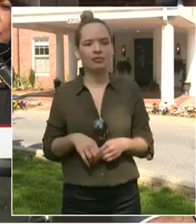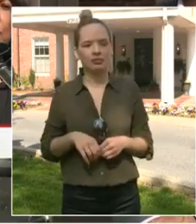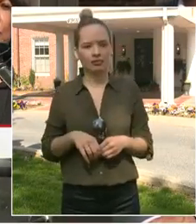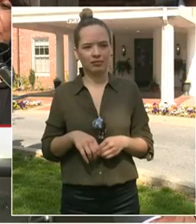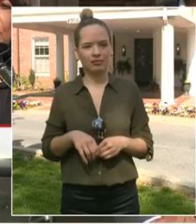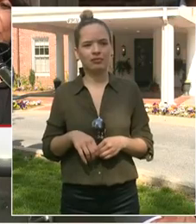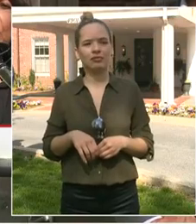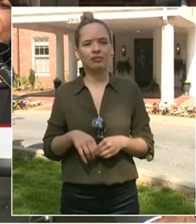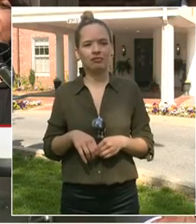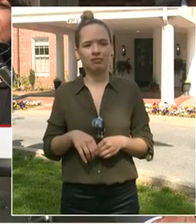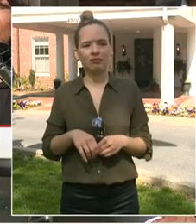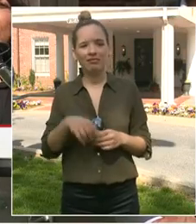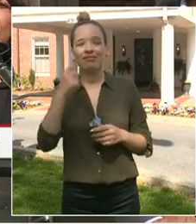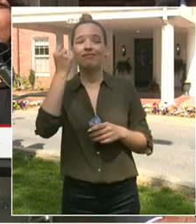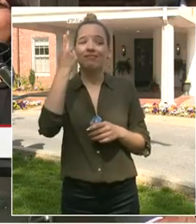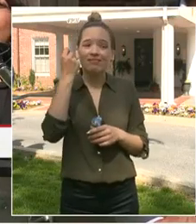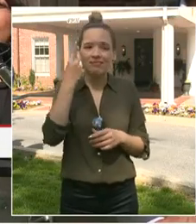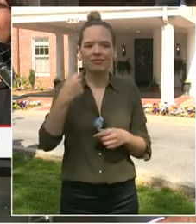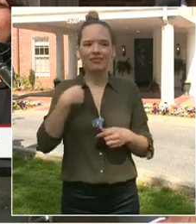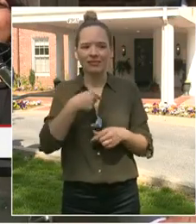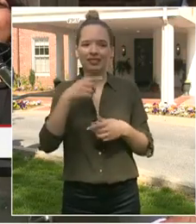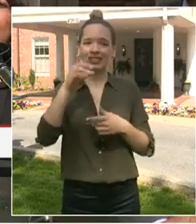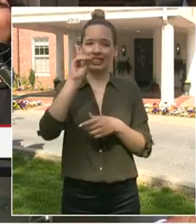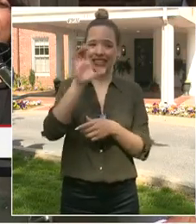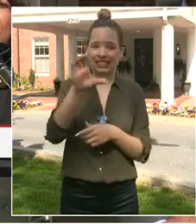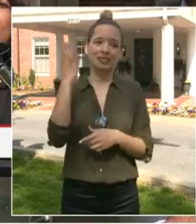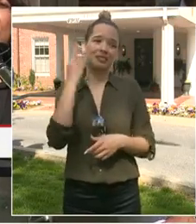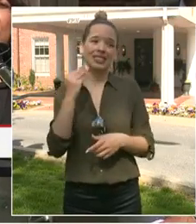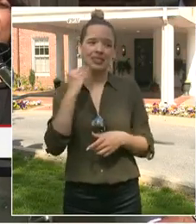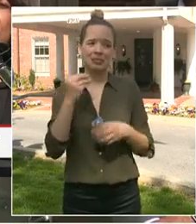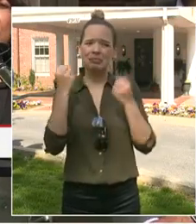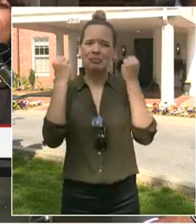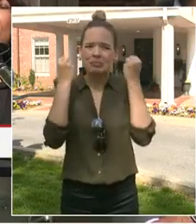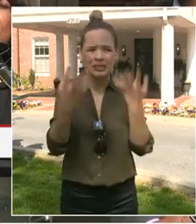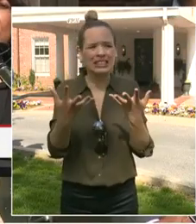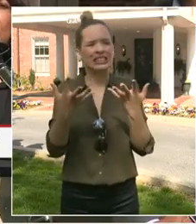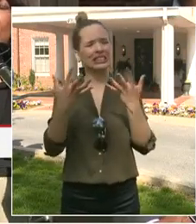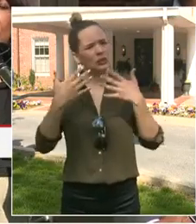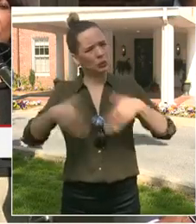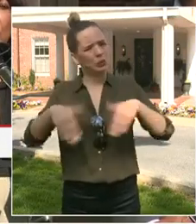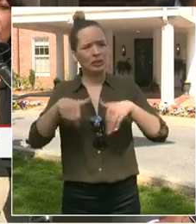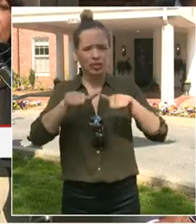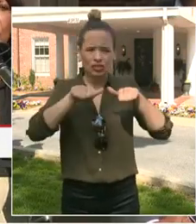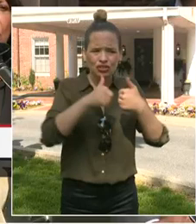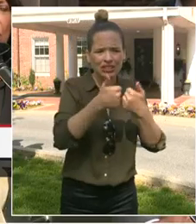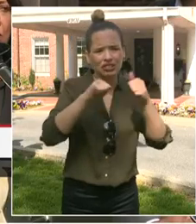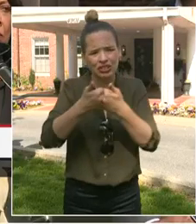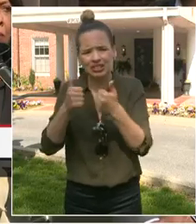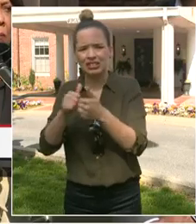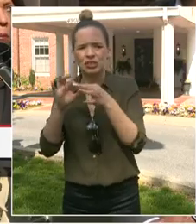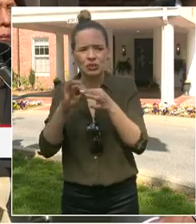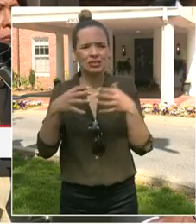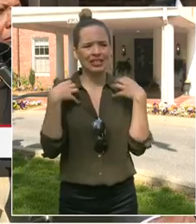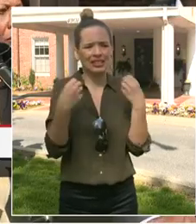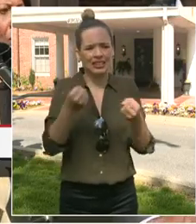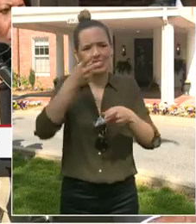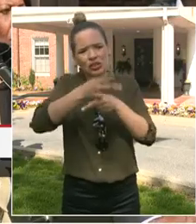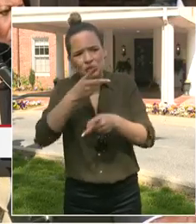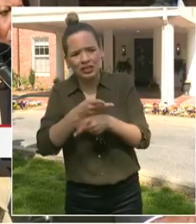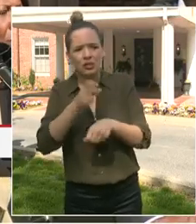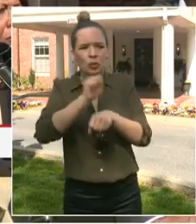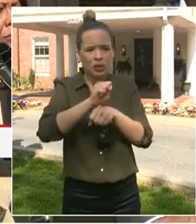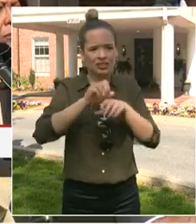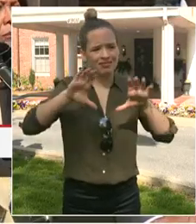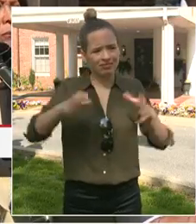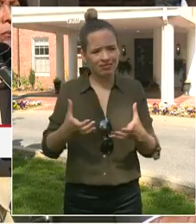in the district, we've experienced some longstanding challenges with our healthcare workforce. I have shared with